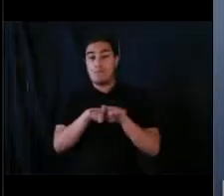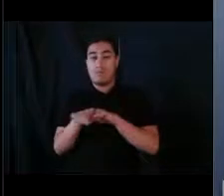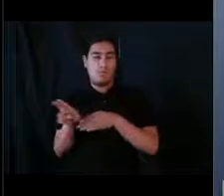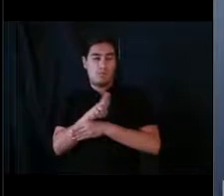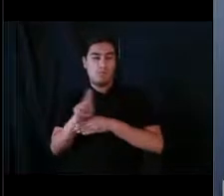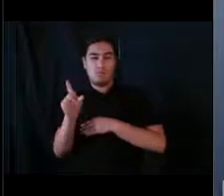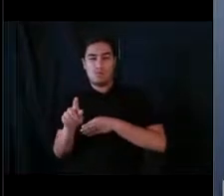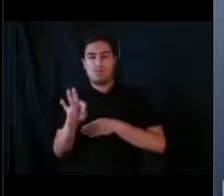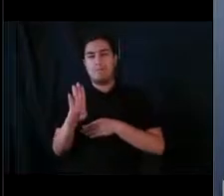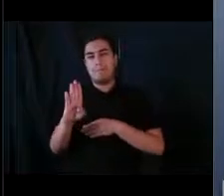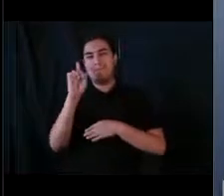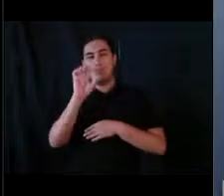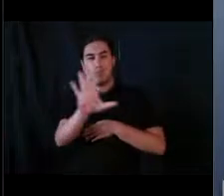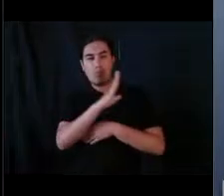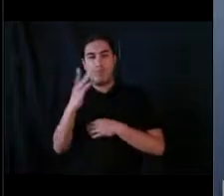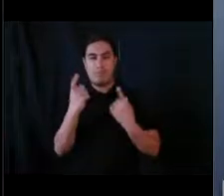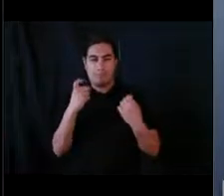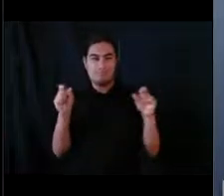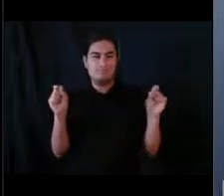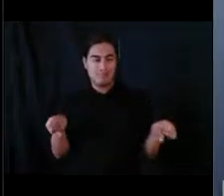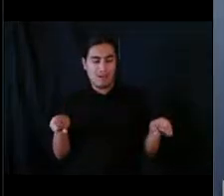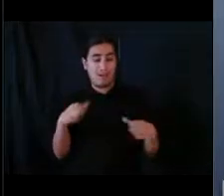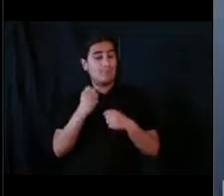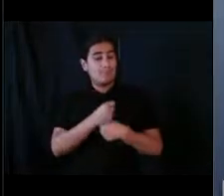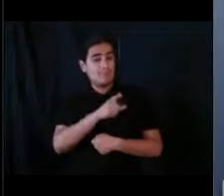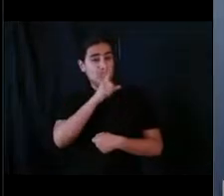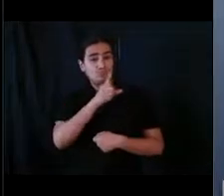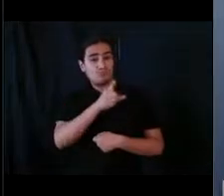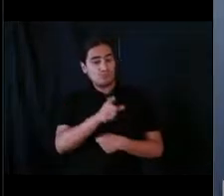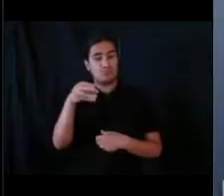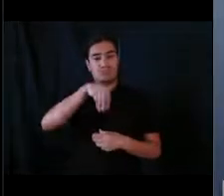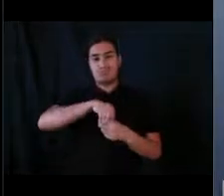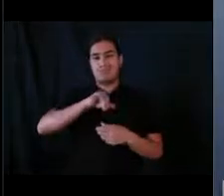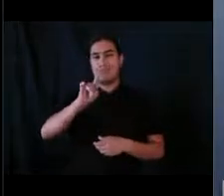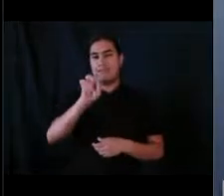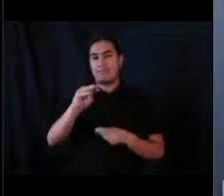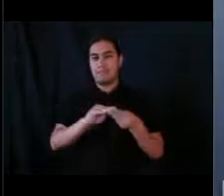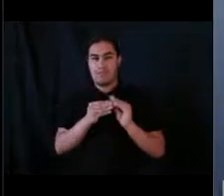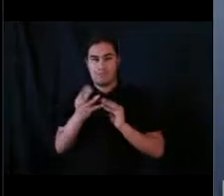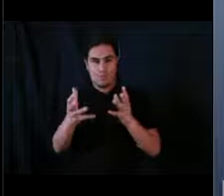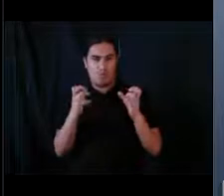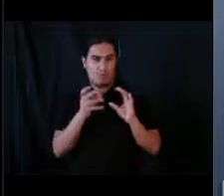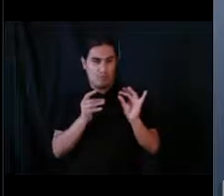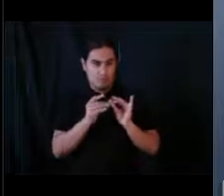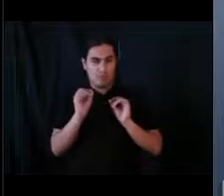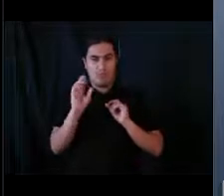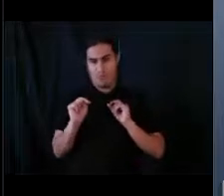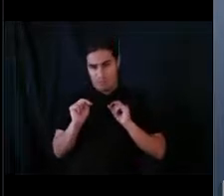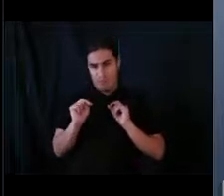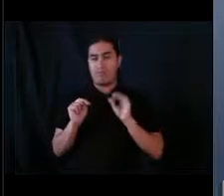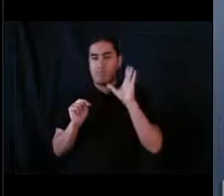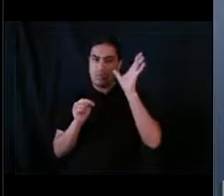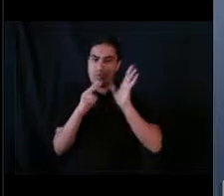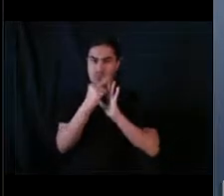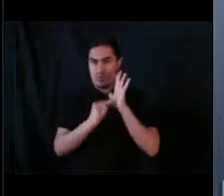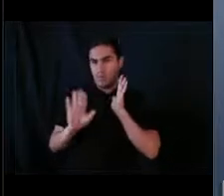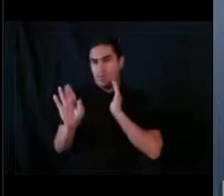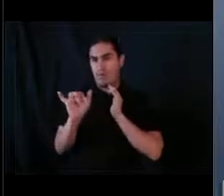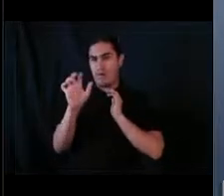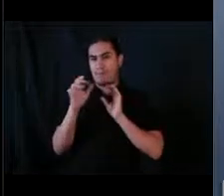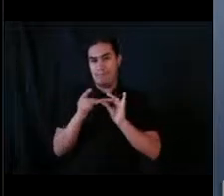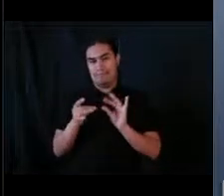your comment please include please be sure to include the item number you are commenting on commission staff will read the comment on your behalf